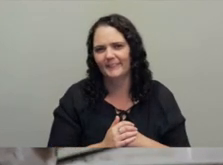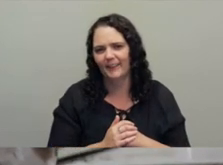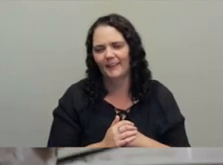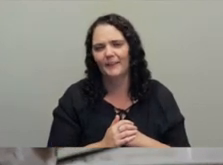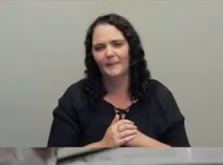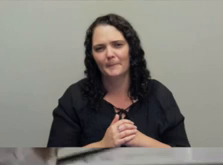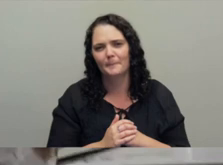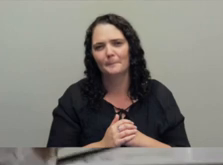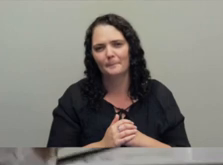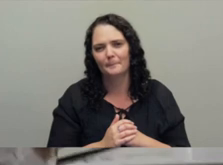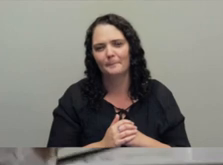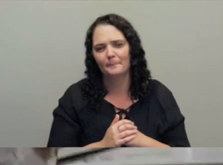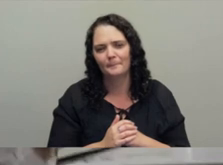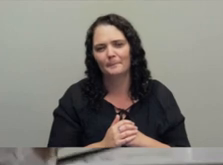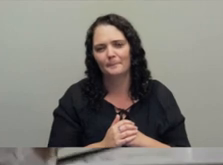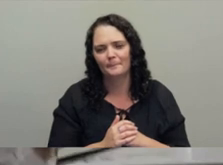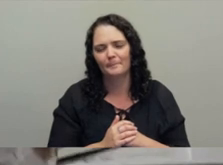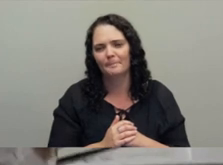Some people are upping